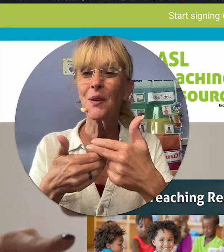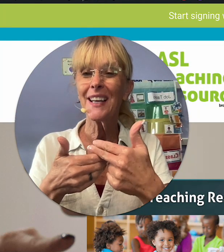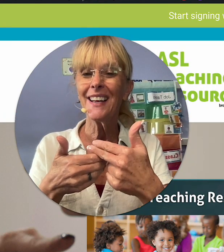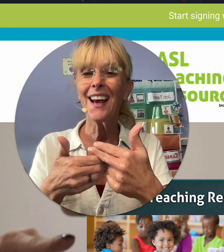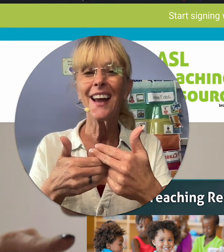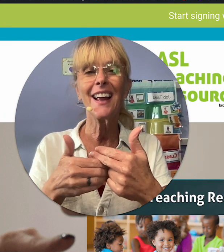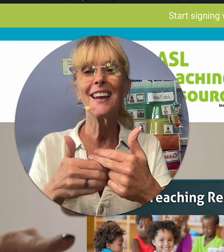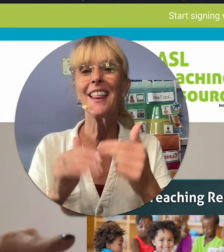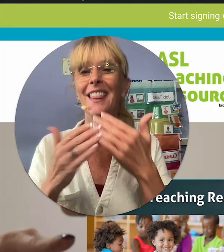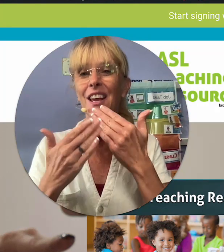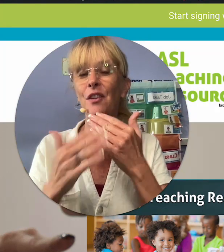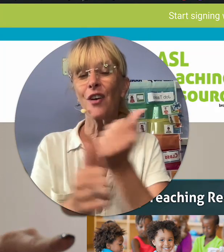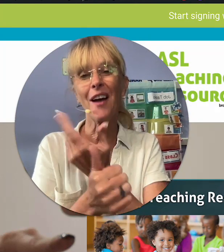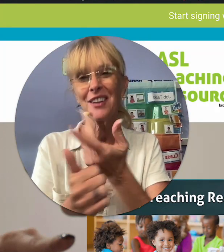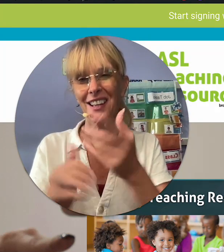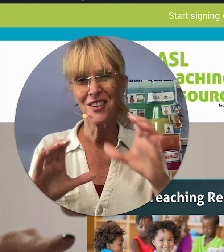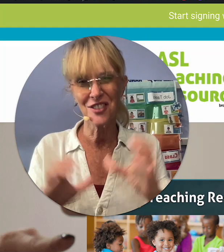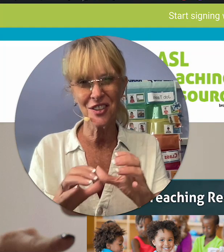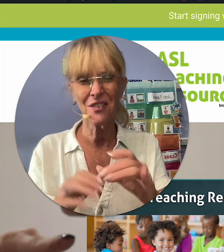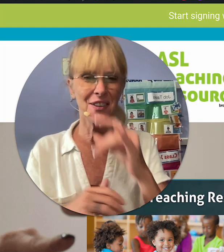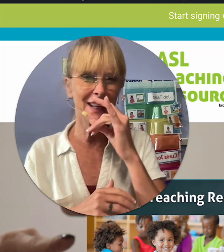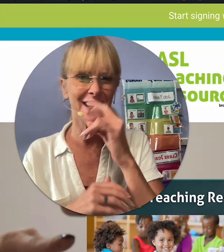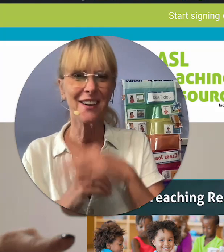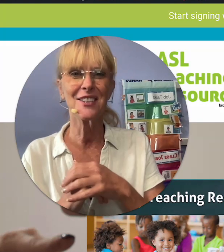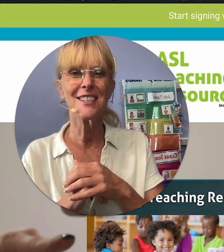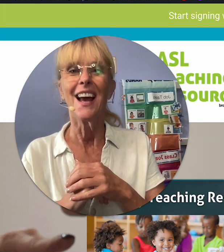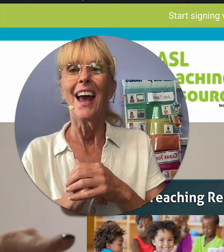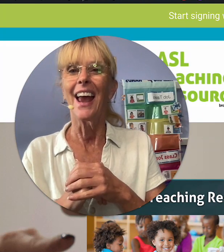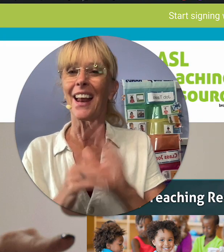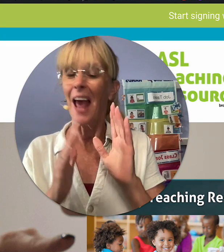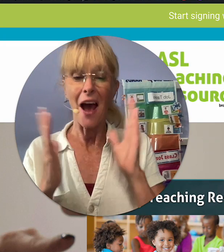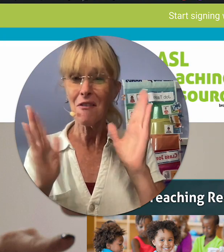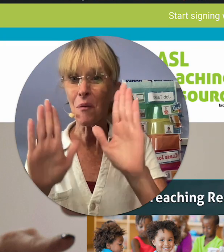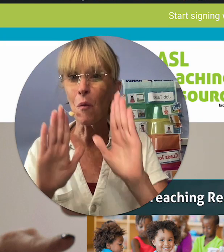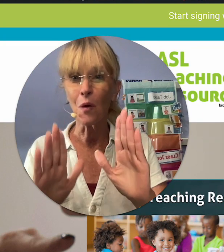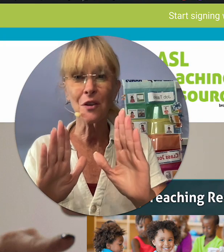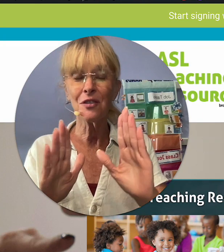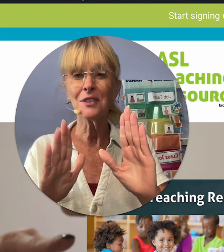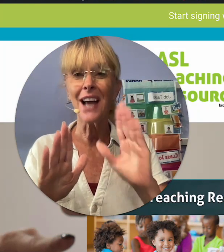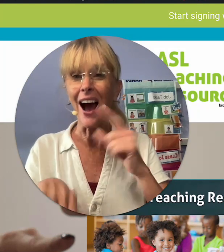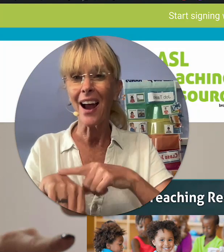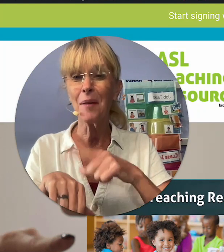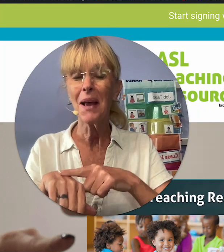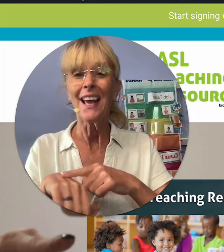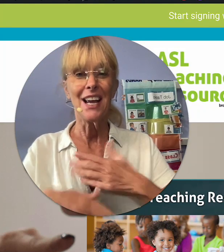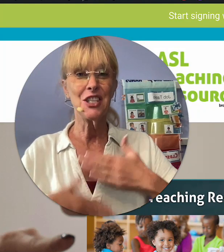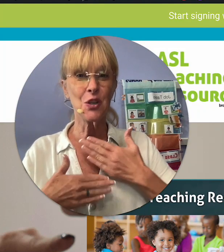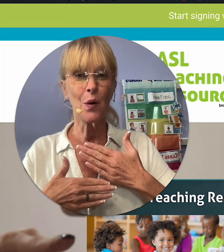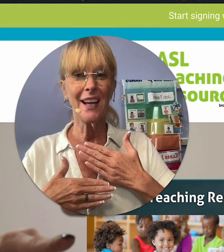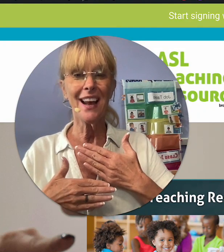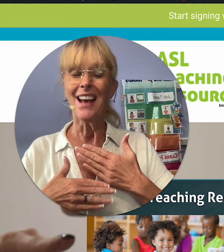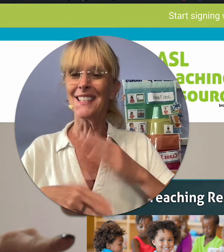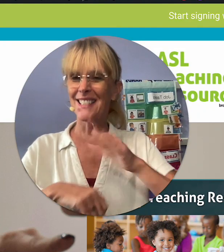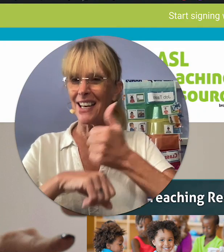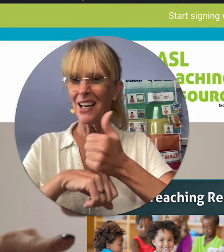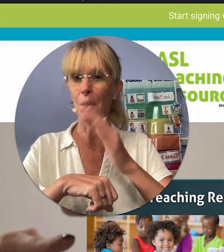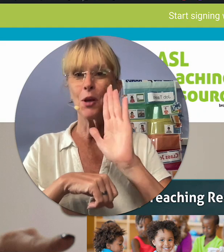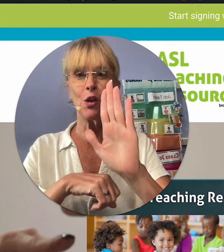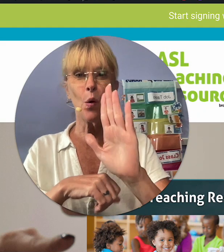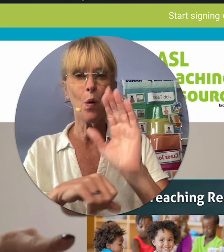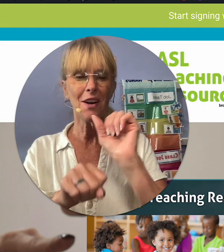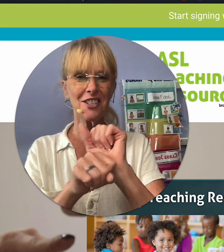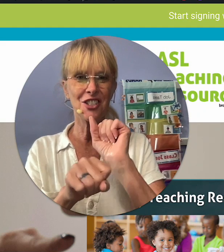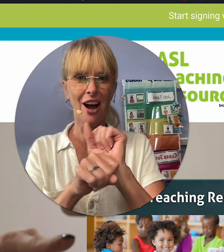much for joining, and thank you for everything you do for the kiddos, and have a wonderful time enjoying setting